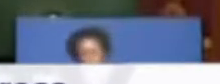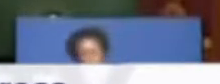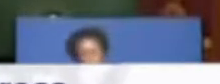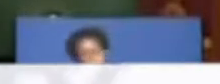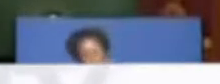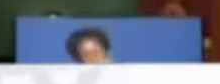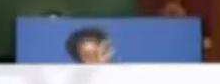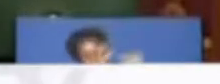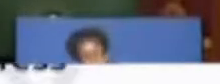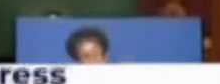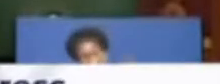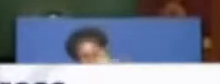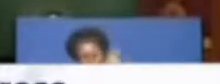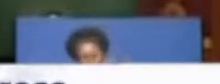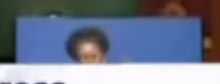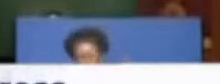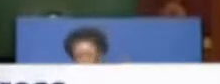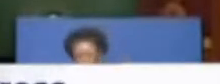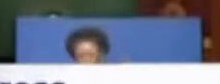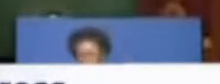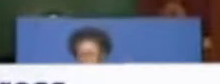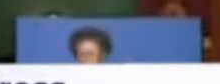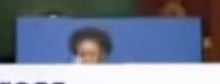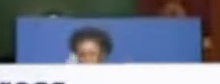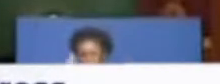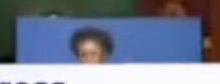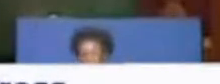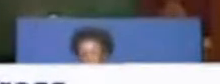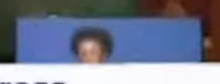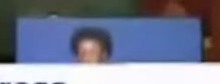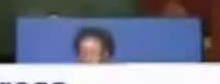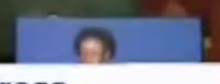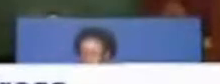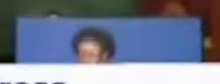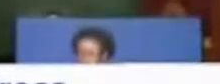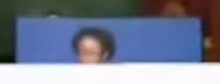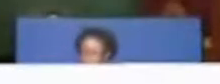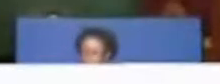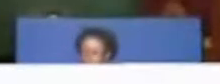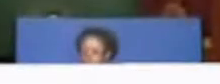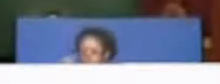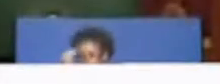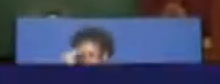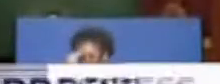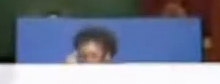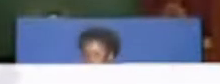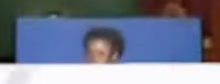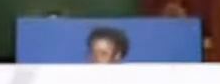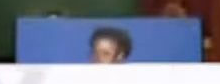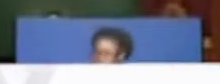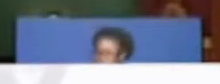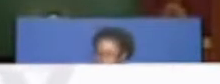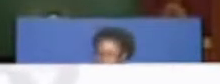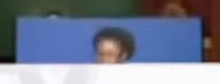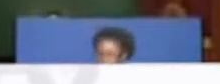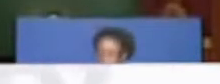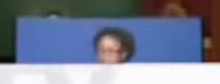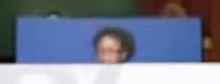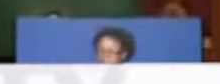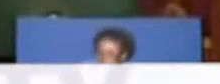a further 8 billion shillings to the Ministry of Education for the CBC Infrastructure Expansion